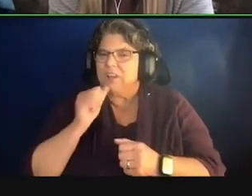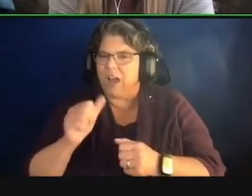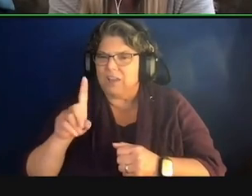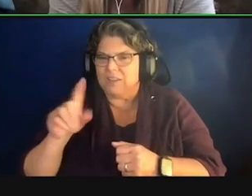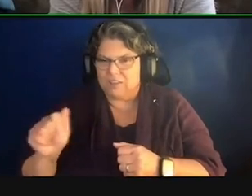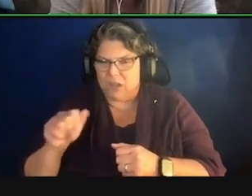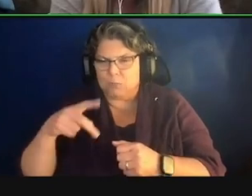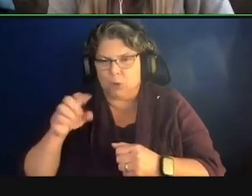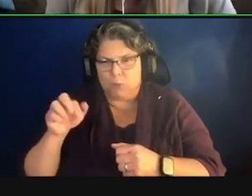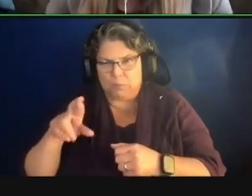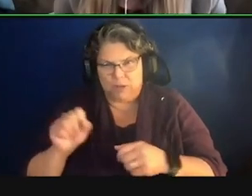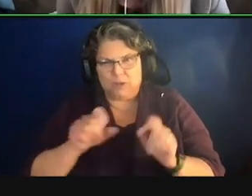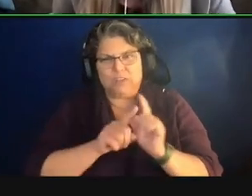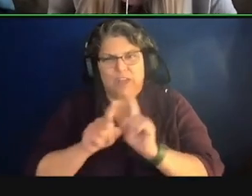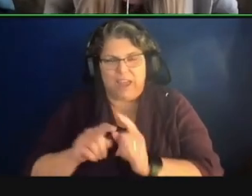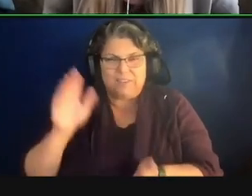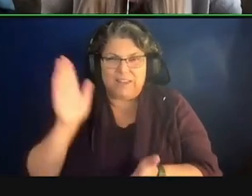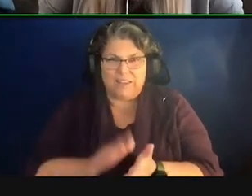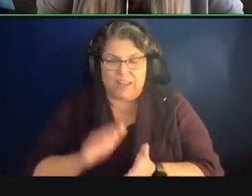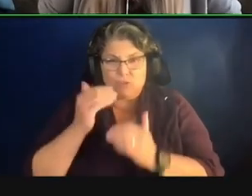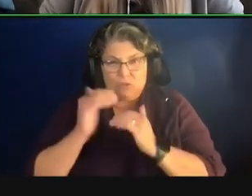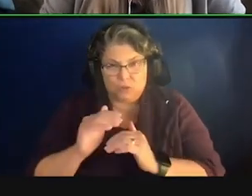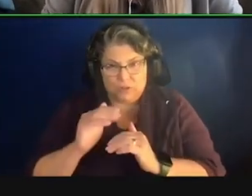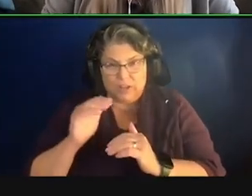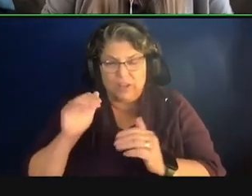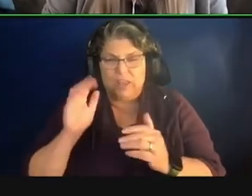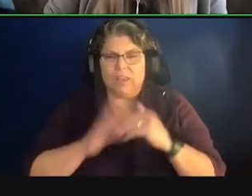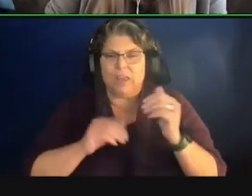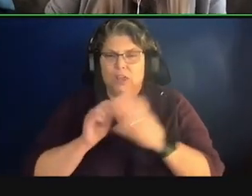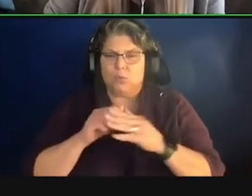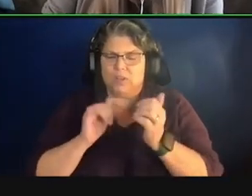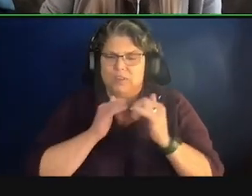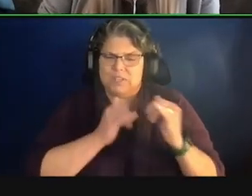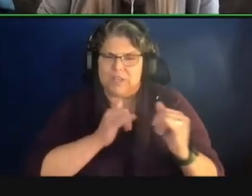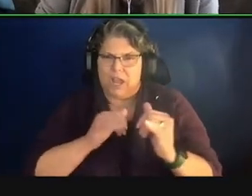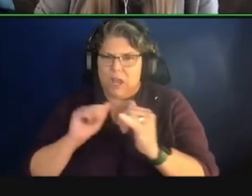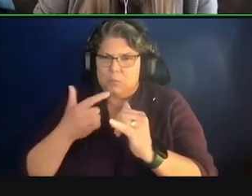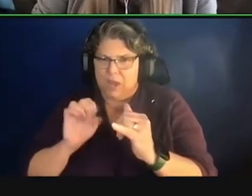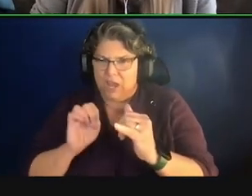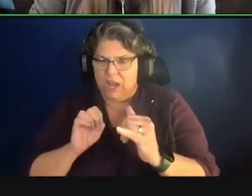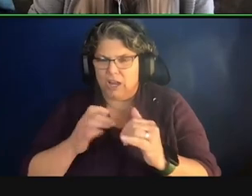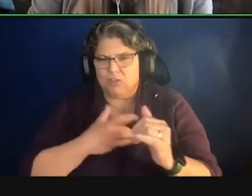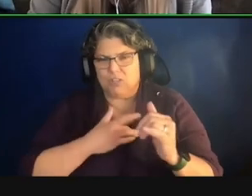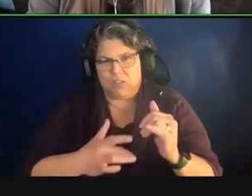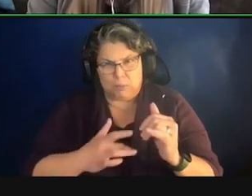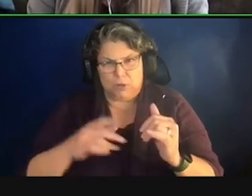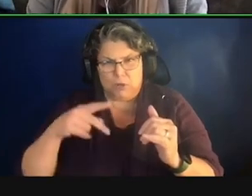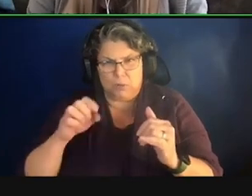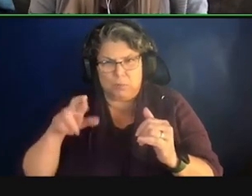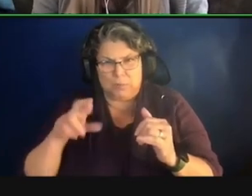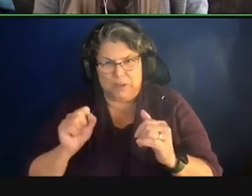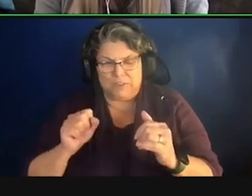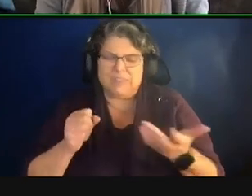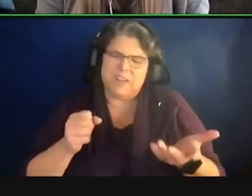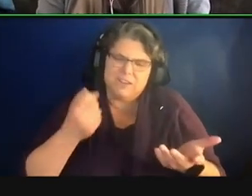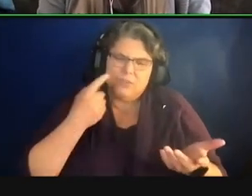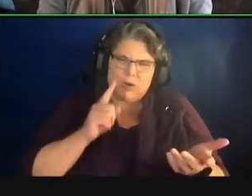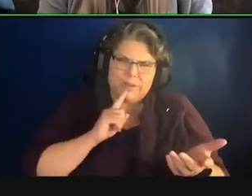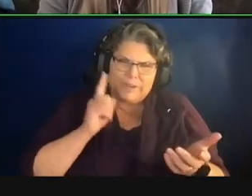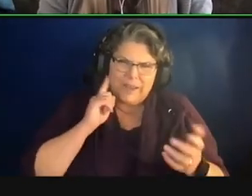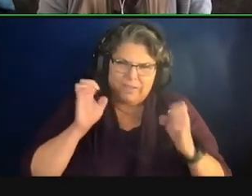as less restrictive than being with same age typical peers. Now, within deaf education, we know that being